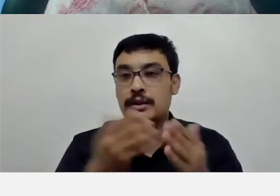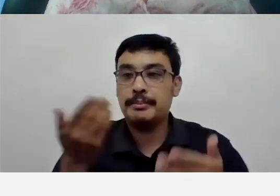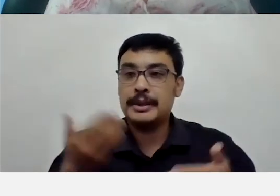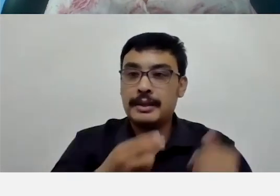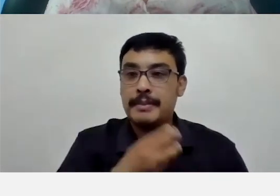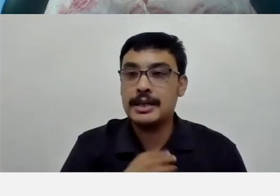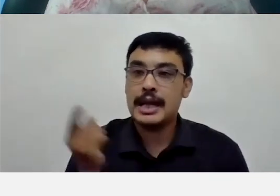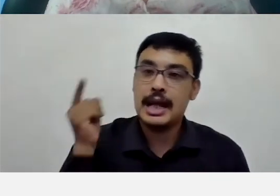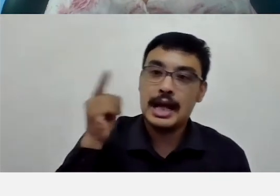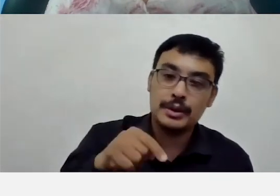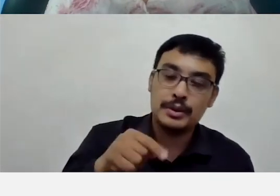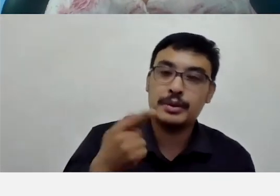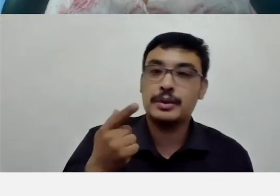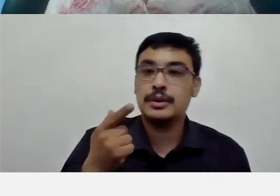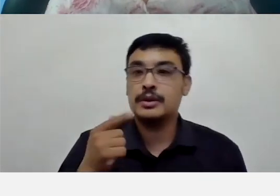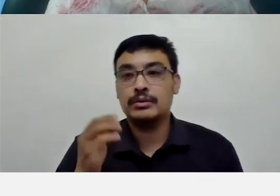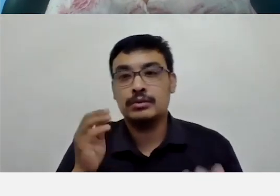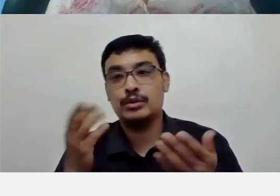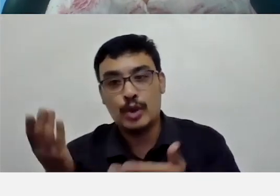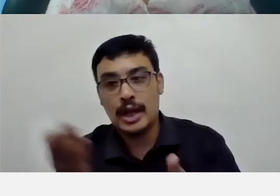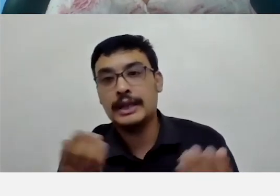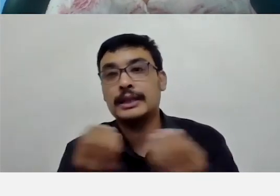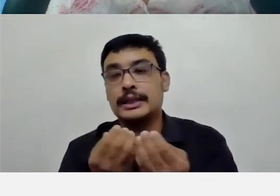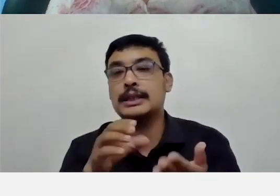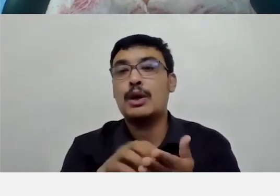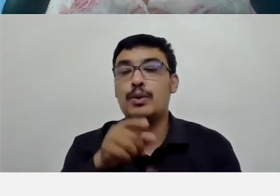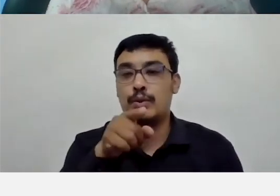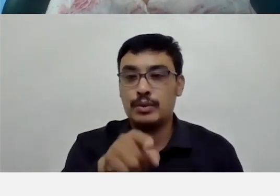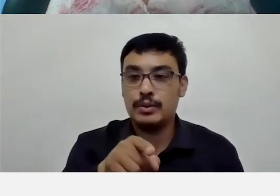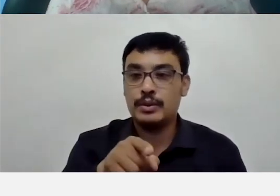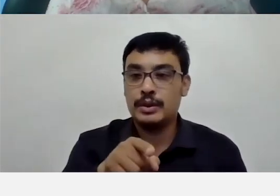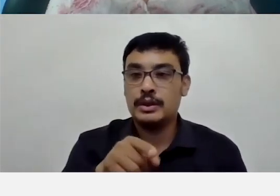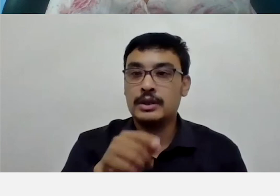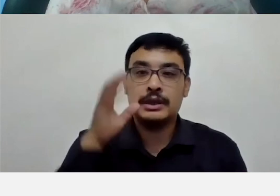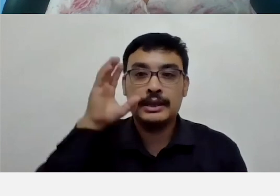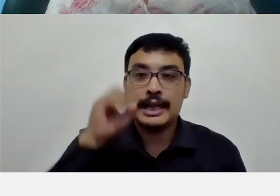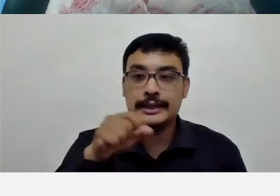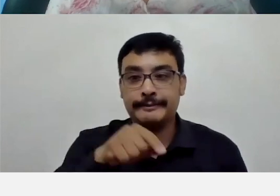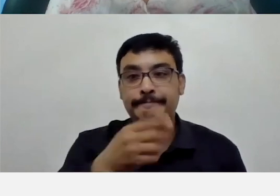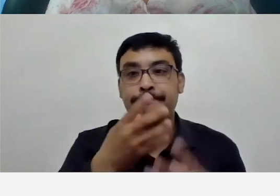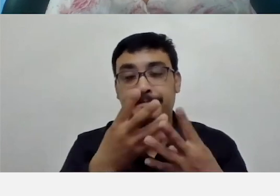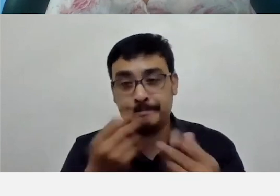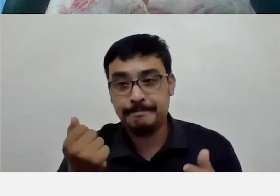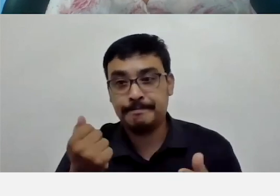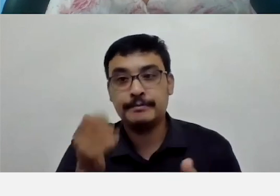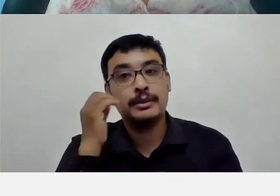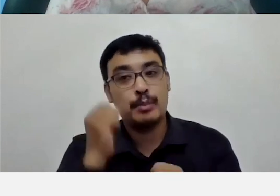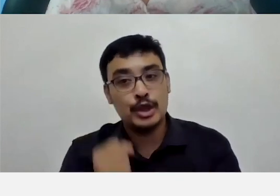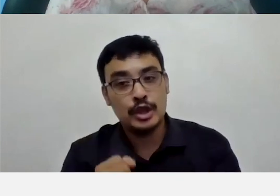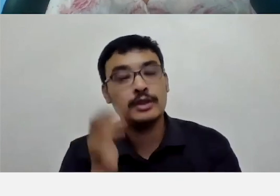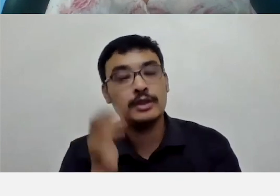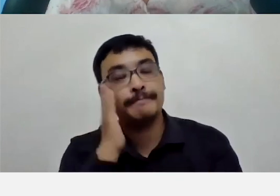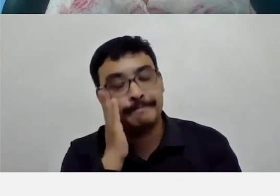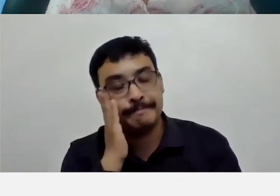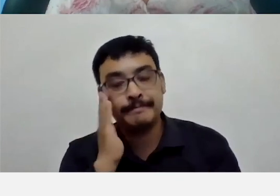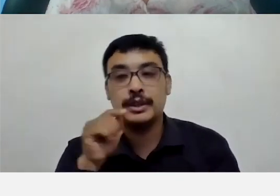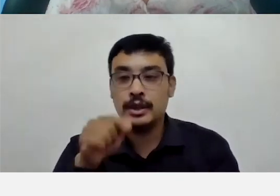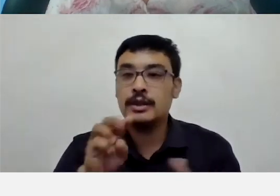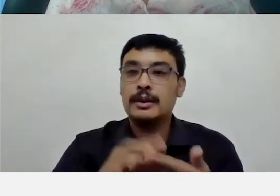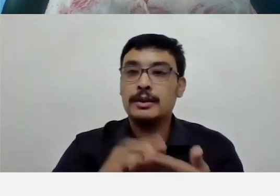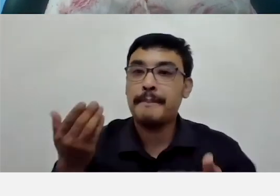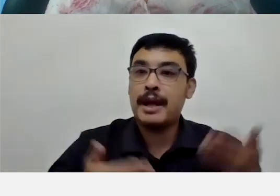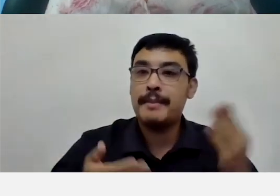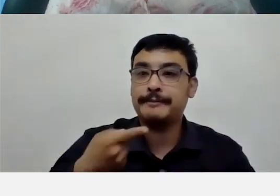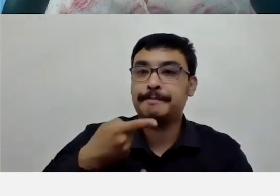and also the pilgrimage traveler. They spend the night over here, so it is taken as a business hub in ancient